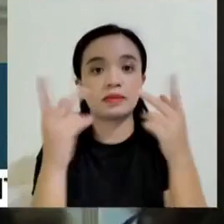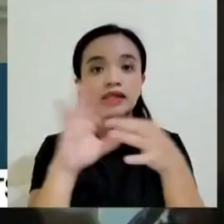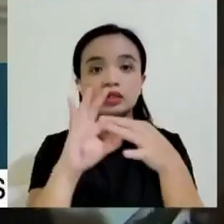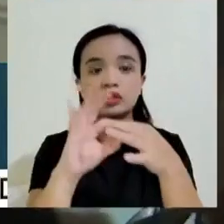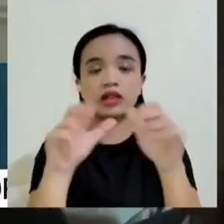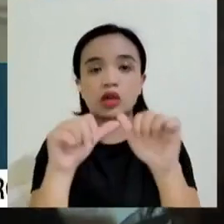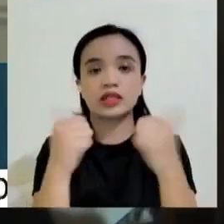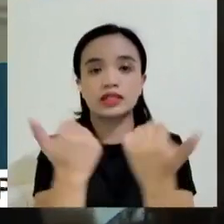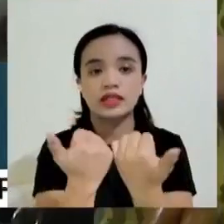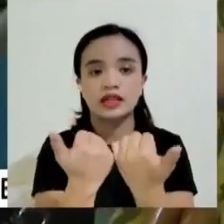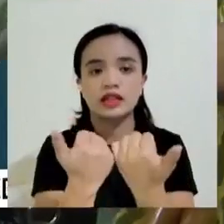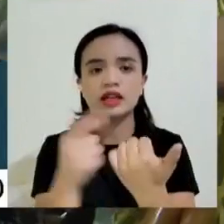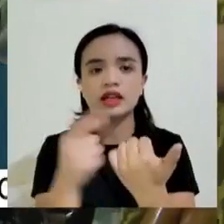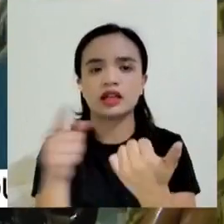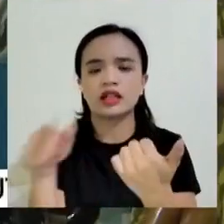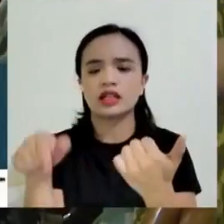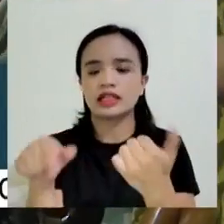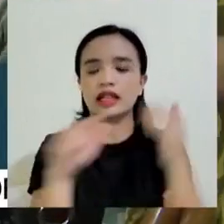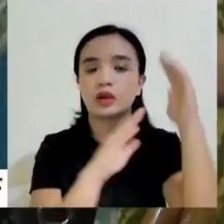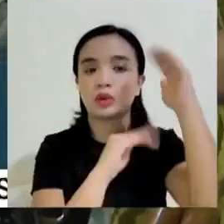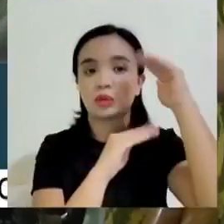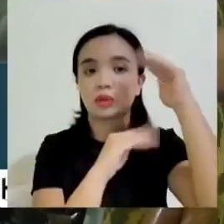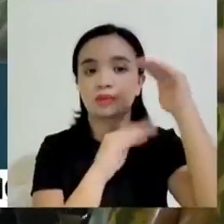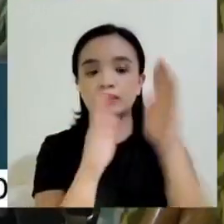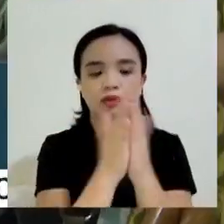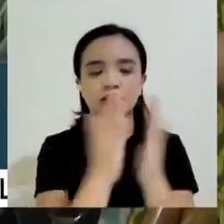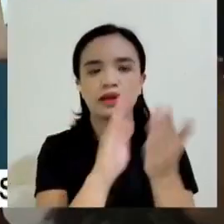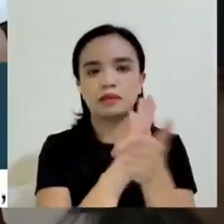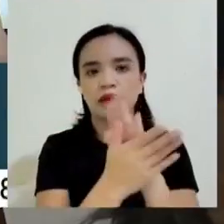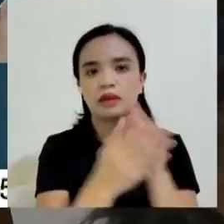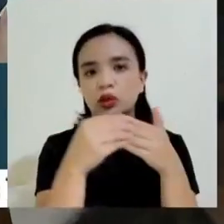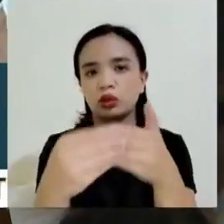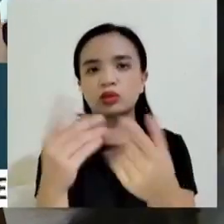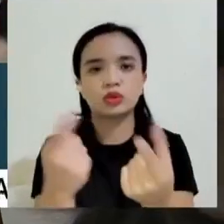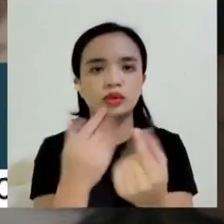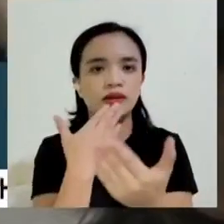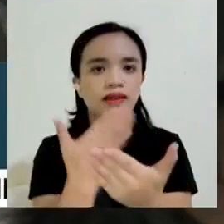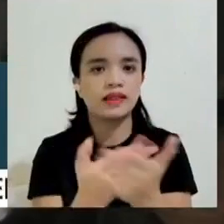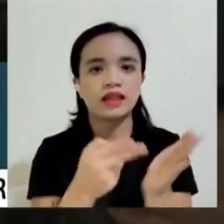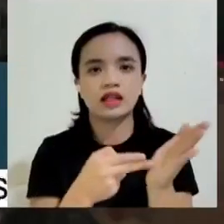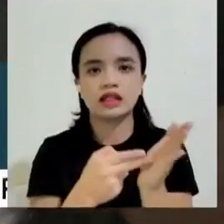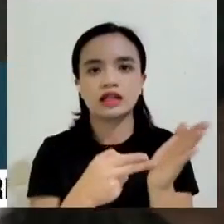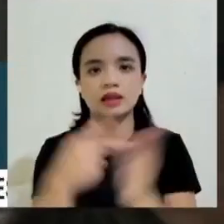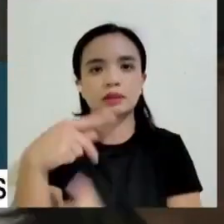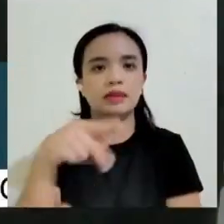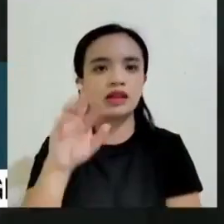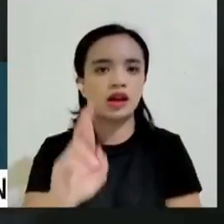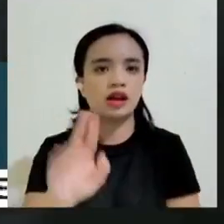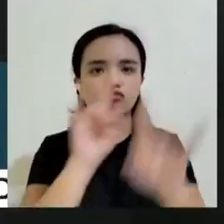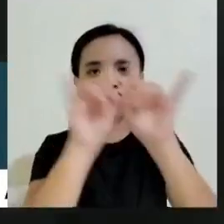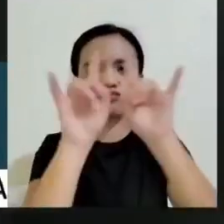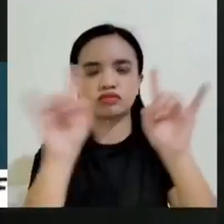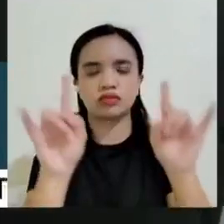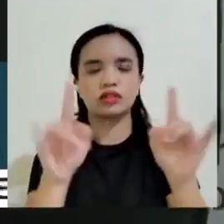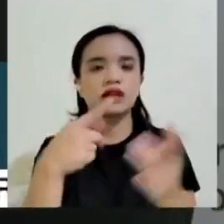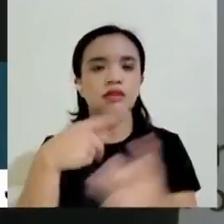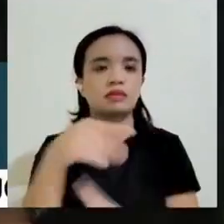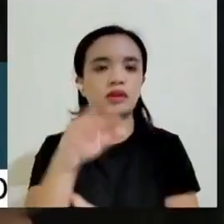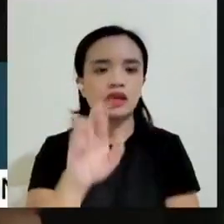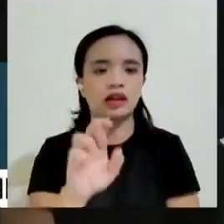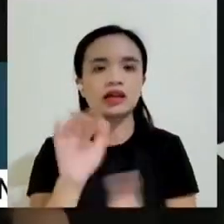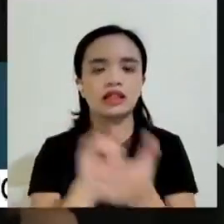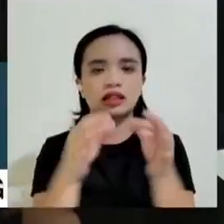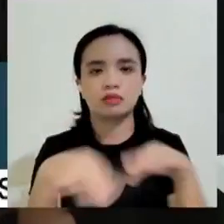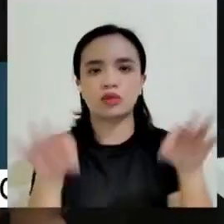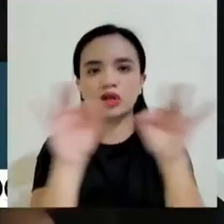hopes the book would serve as a guide to doing good and honest PR work and to promote PR as a viable career option for